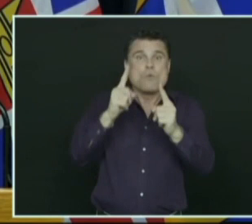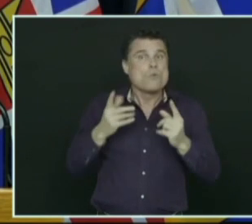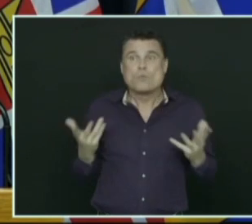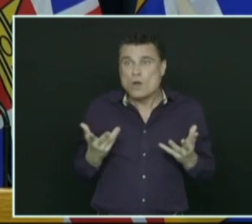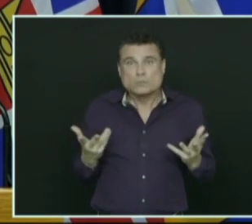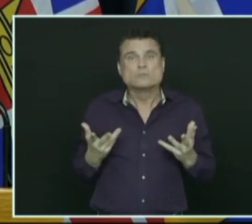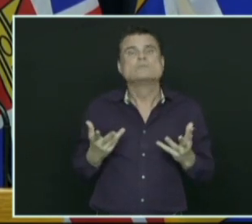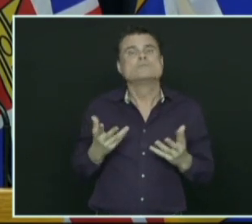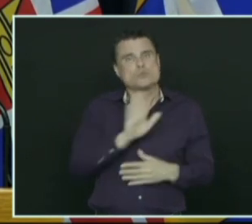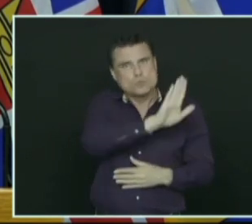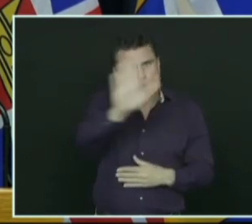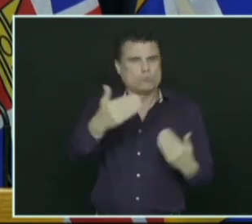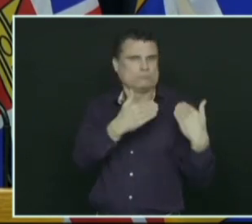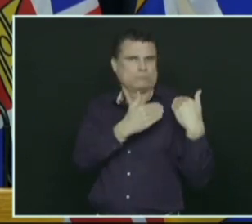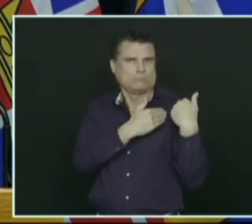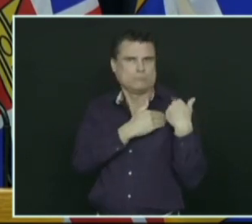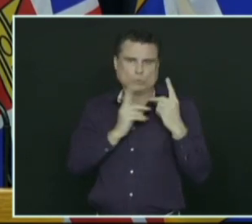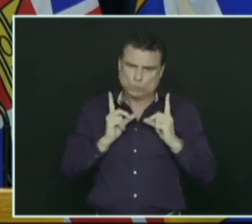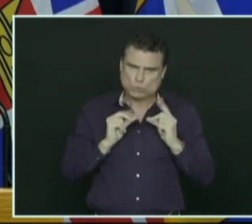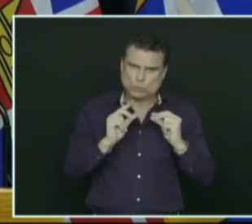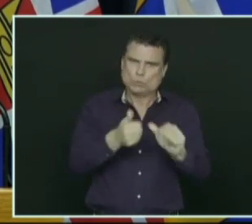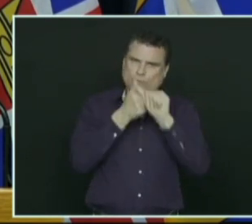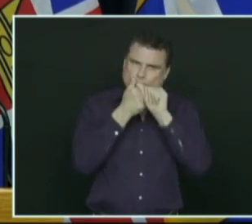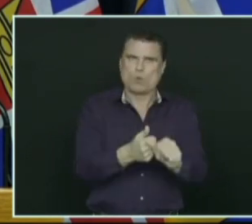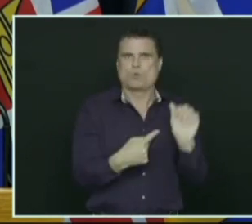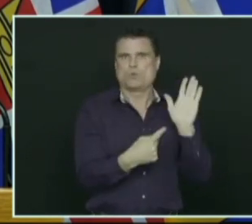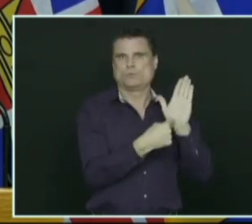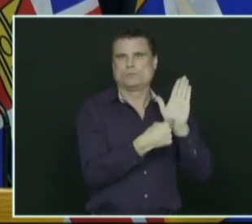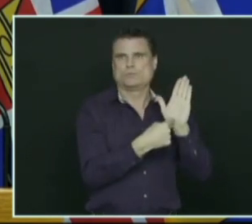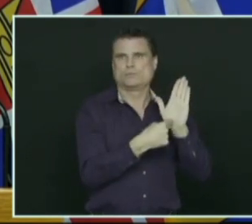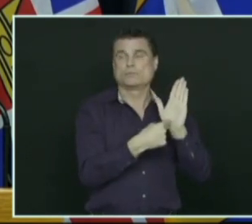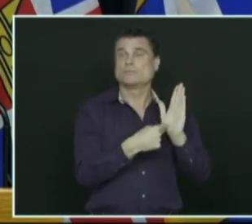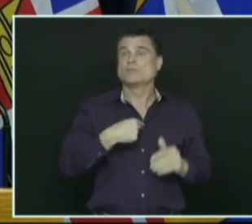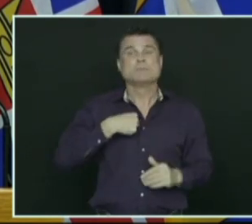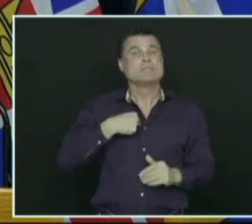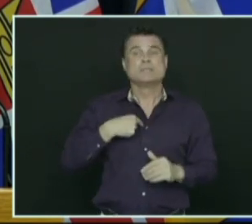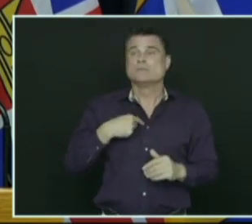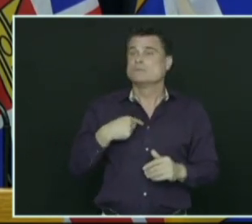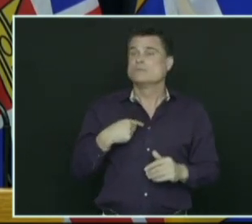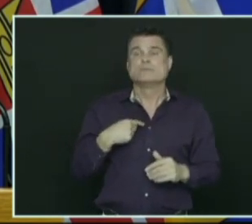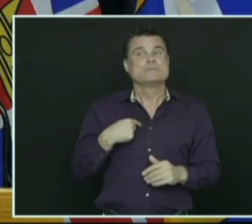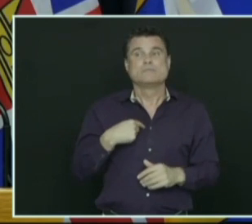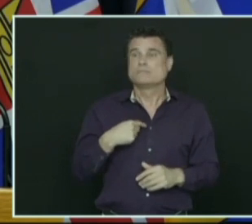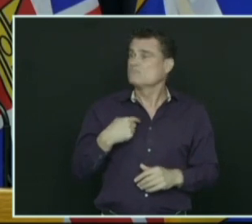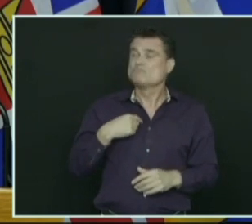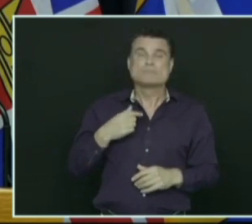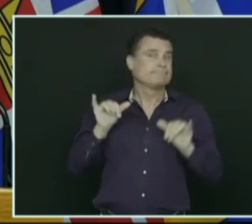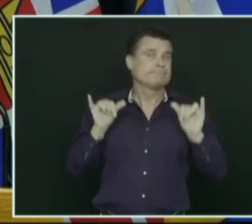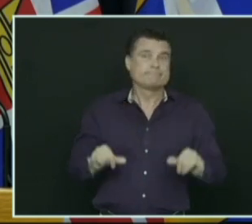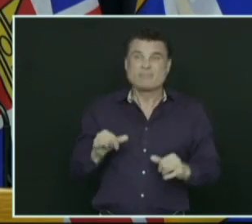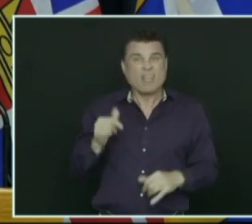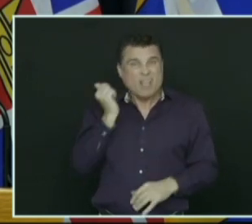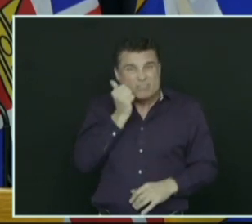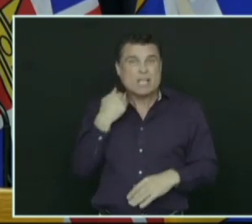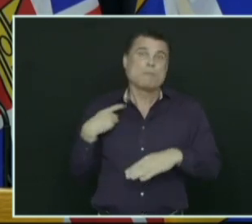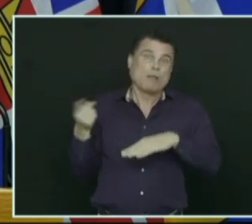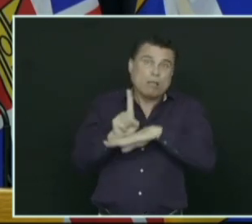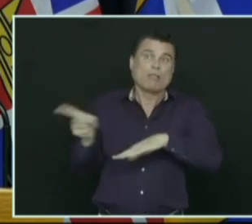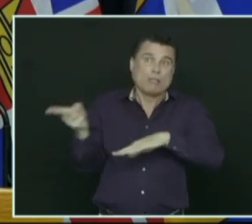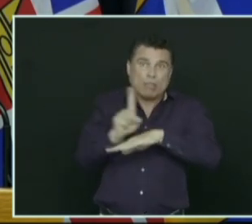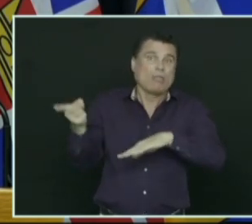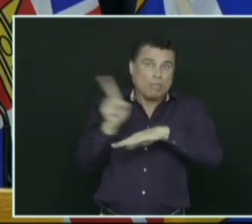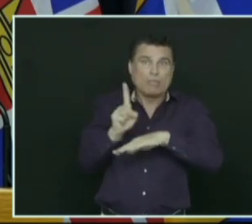the families and the friends and the caregivers of the 11 people who've passed away since Saturday